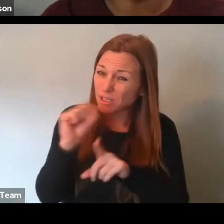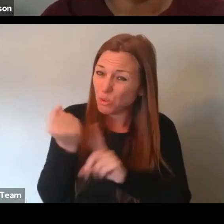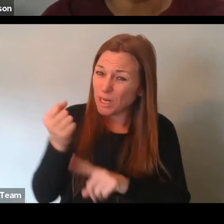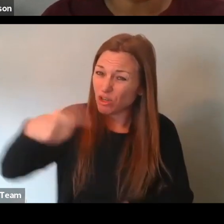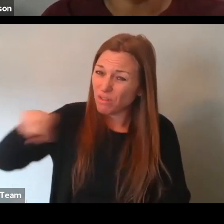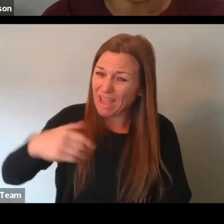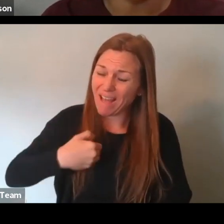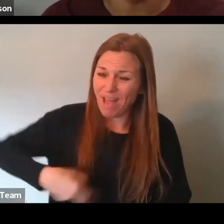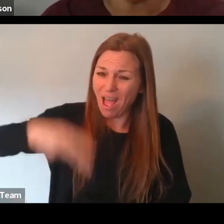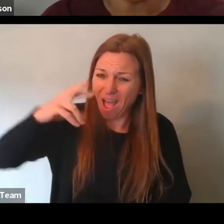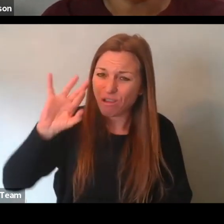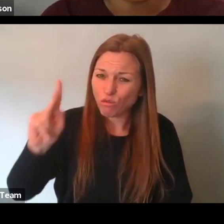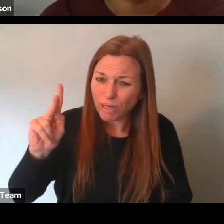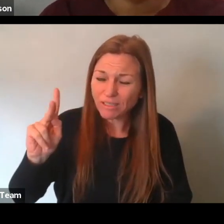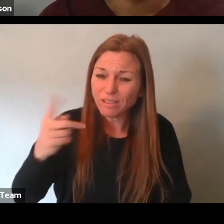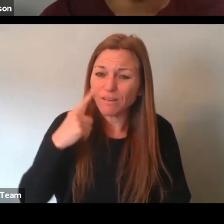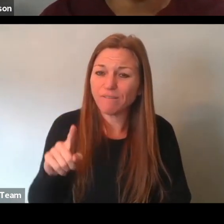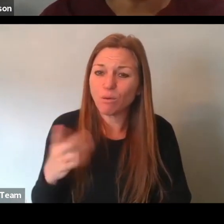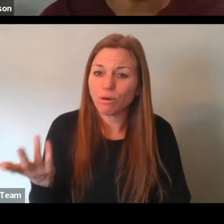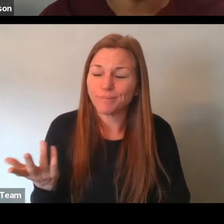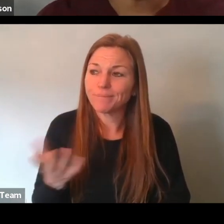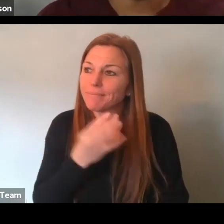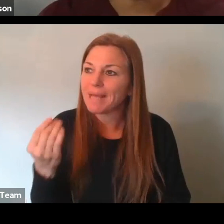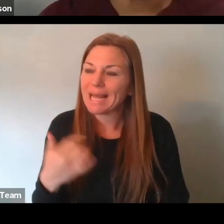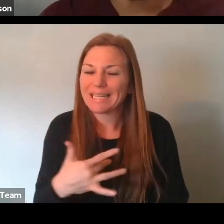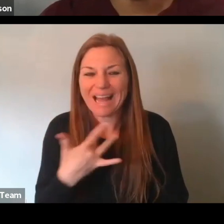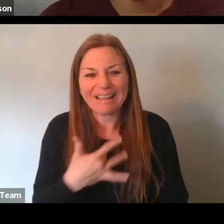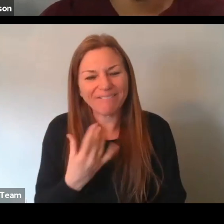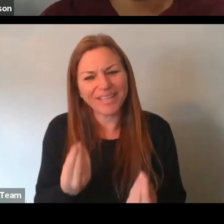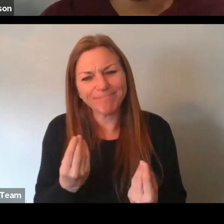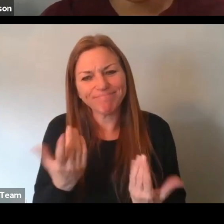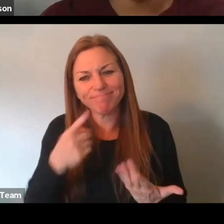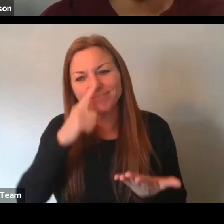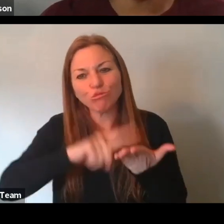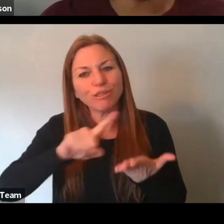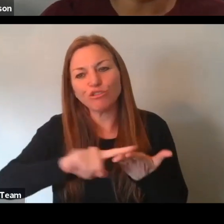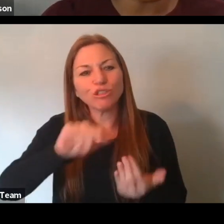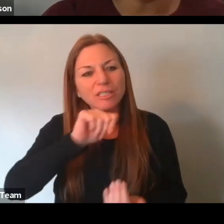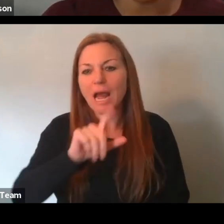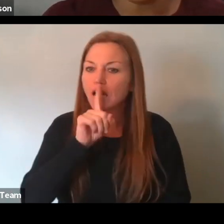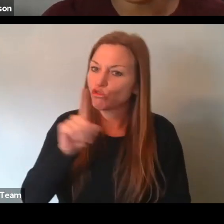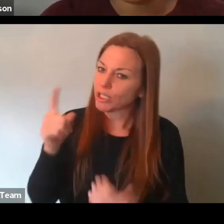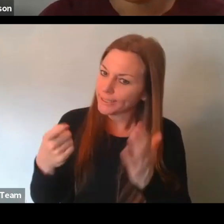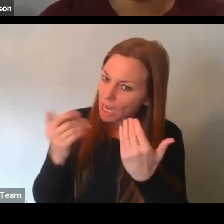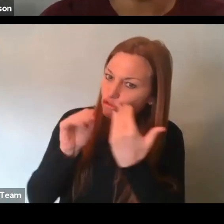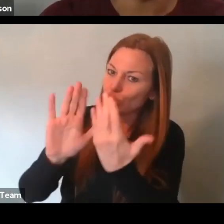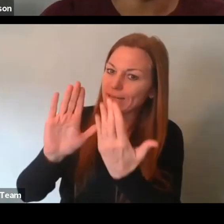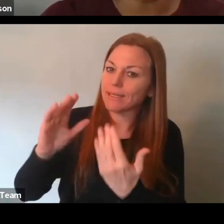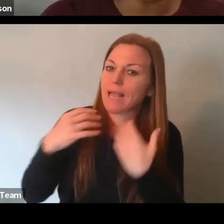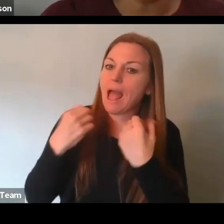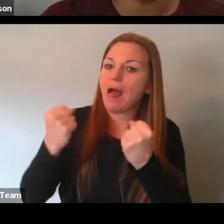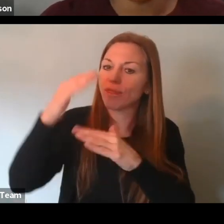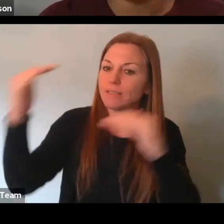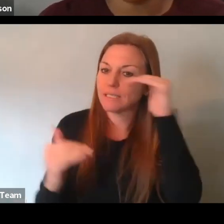not doing what it should be doing to address health disparities. If we know that certain conditions are more common in